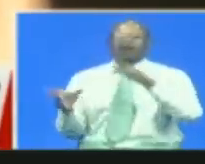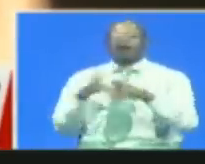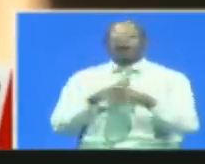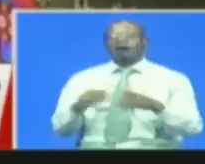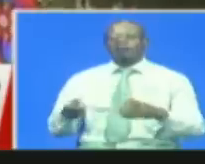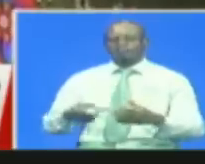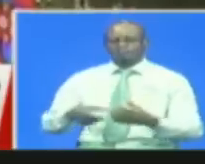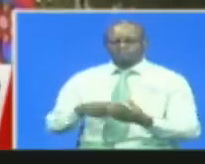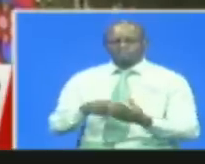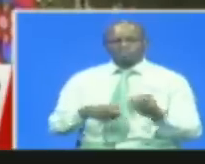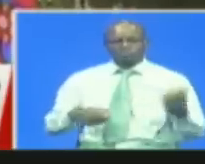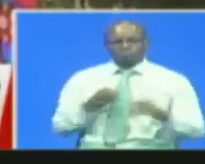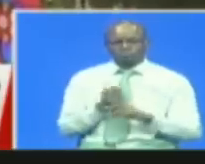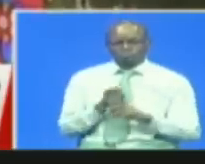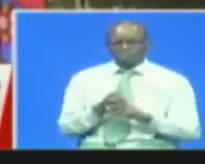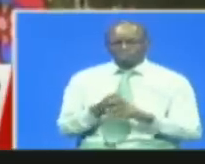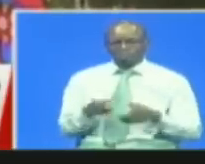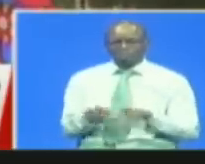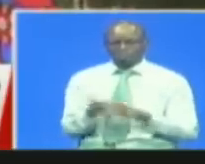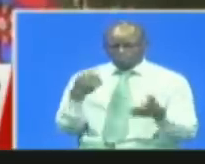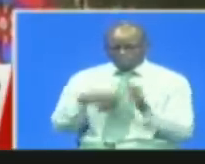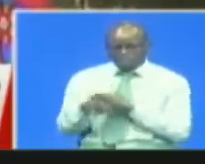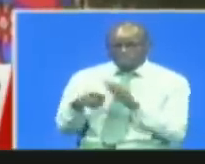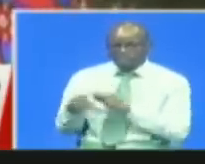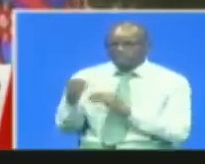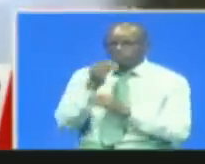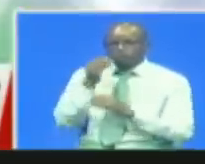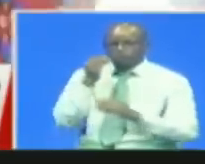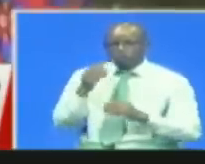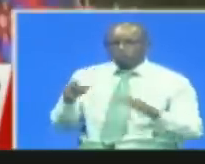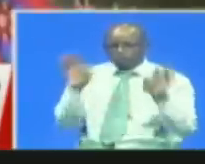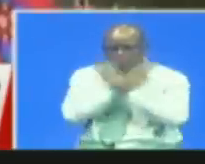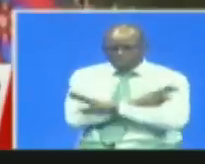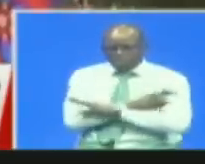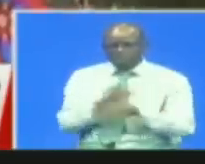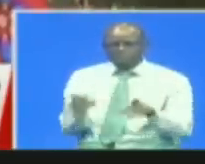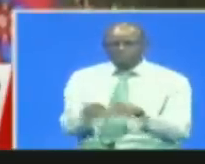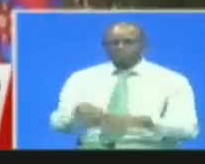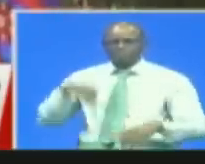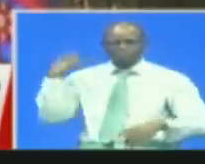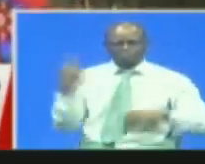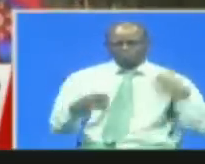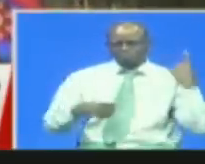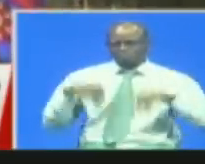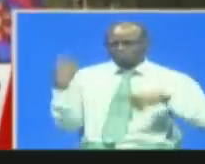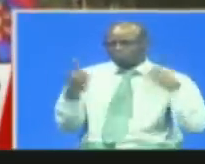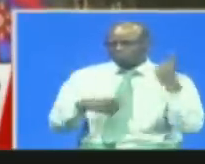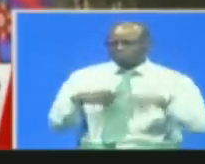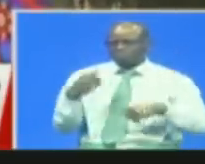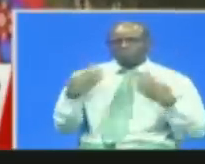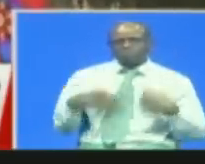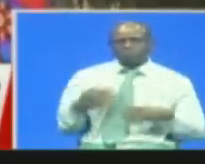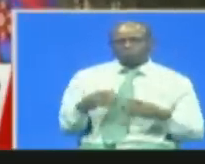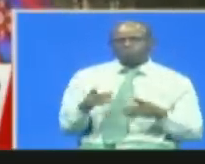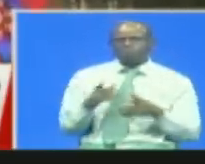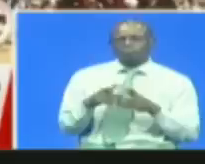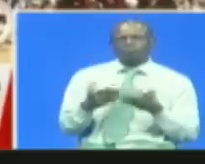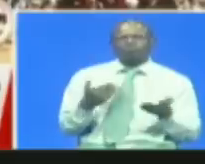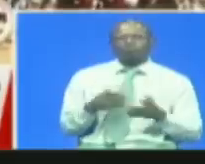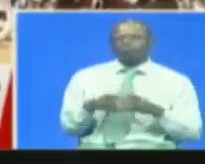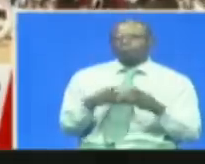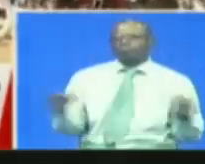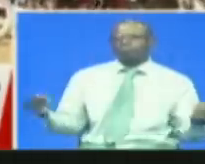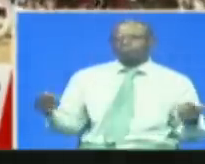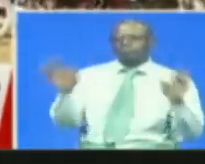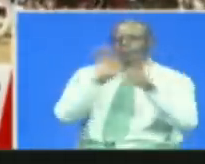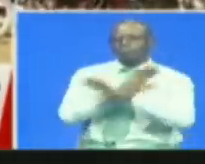They have been raiding homes at night, viciously attacking their victims before disappearing into the night. More than 25 people